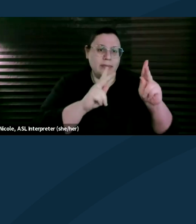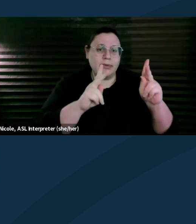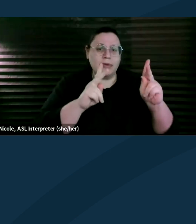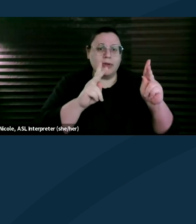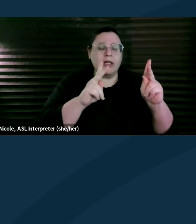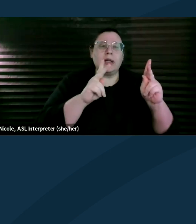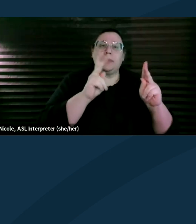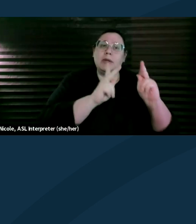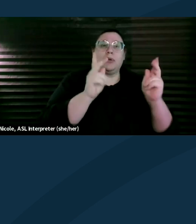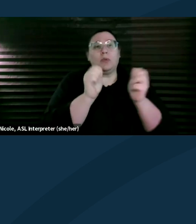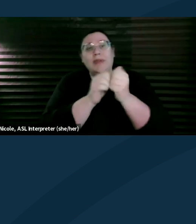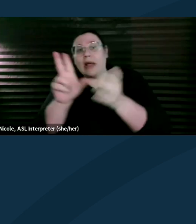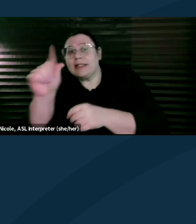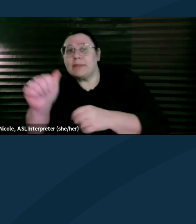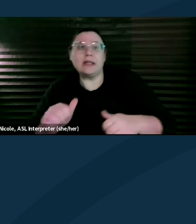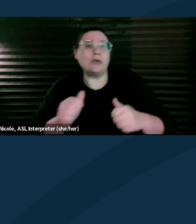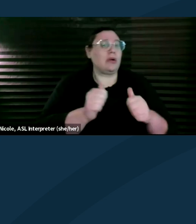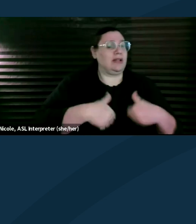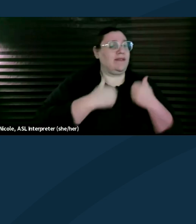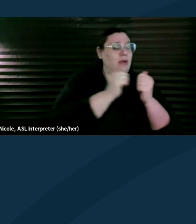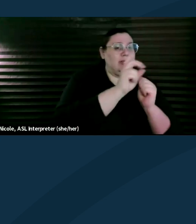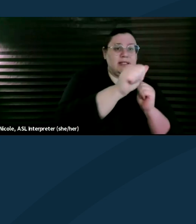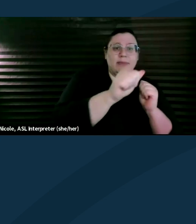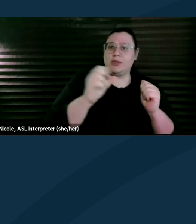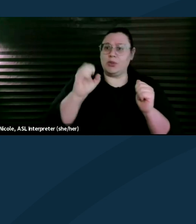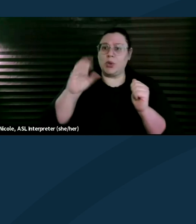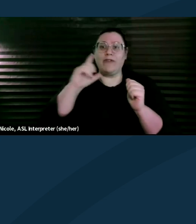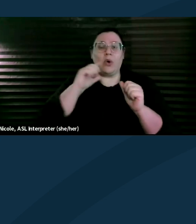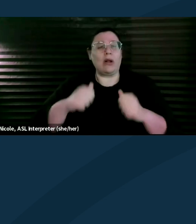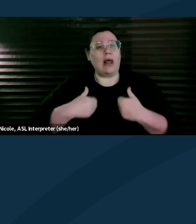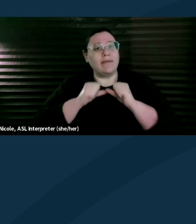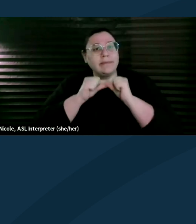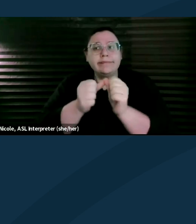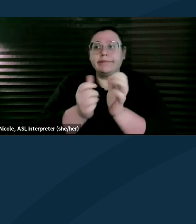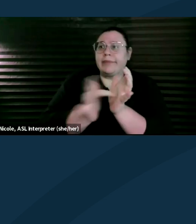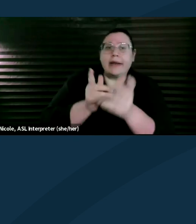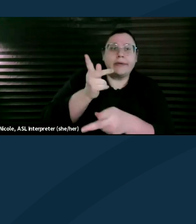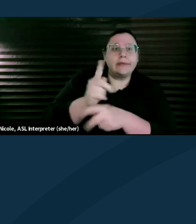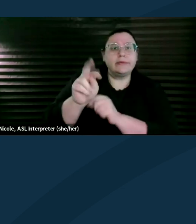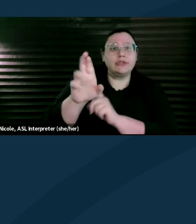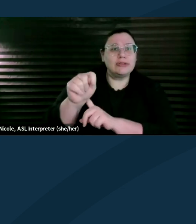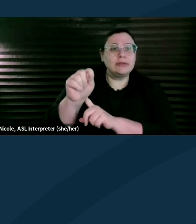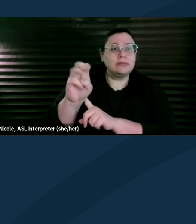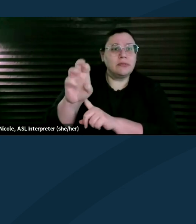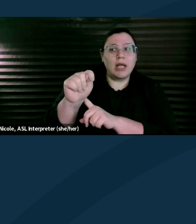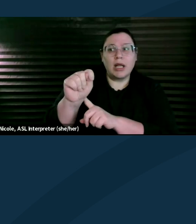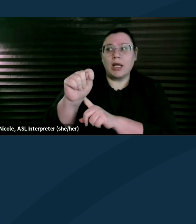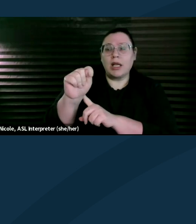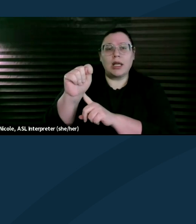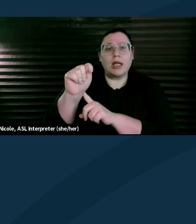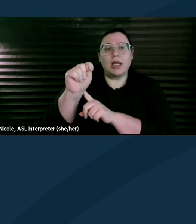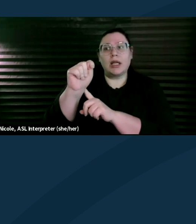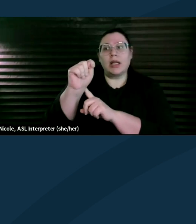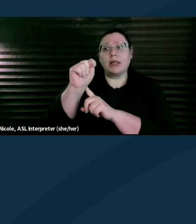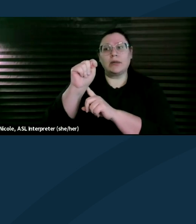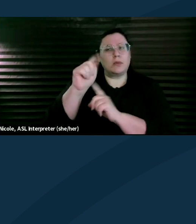living with disabilities. And so when it comes to life-sustaining medical treatment, it goes to the able-bodied